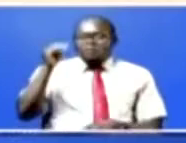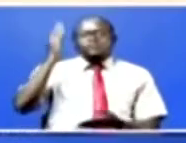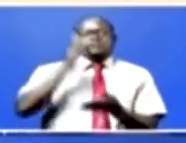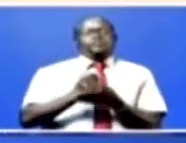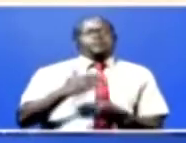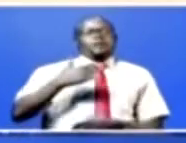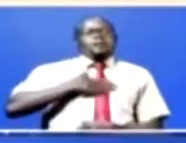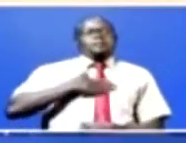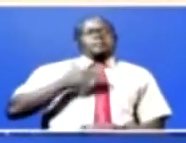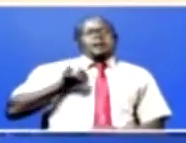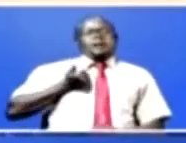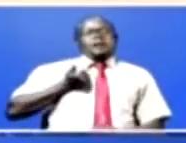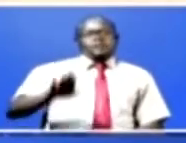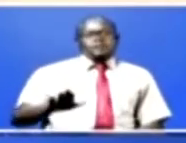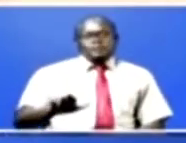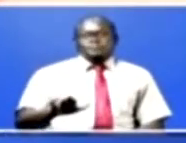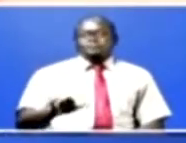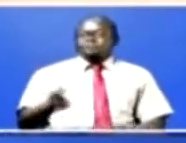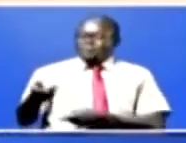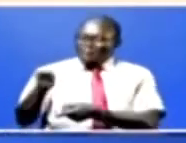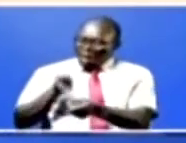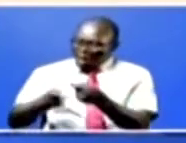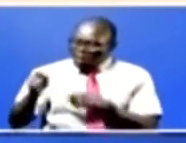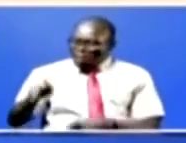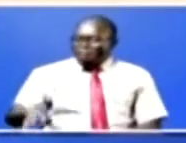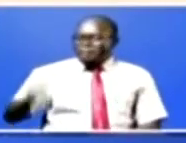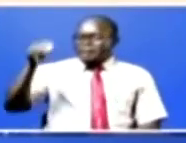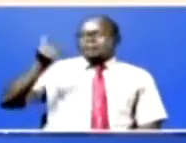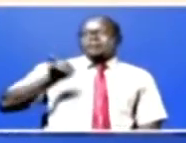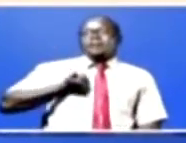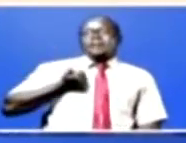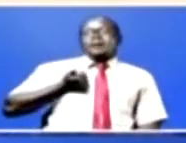mtoto. Ndio nikavuta mtoto, nikatoa mtoto.